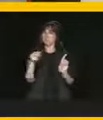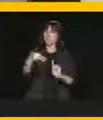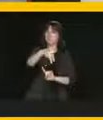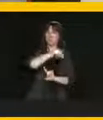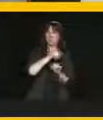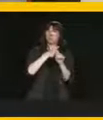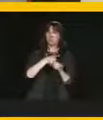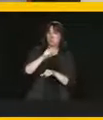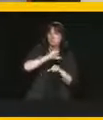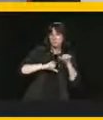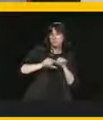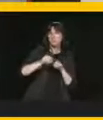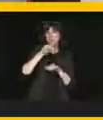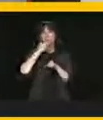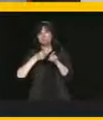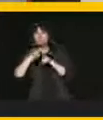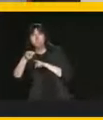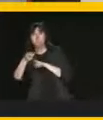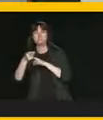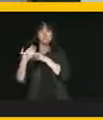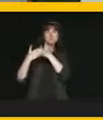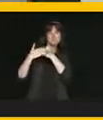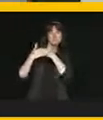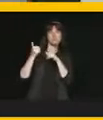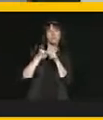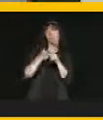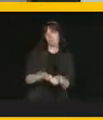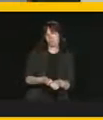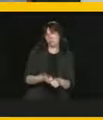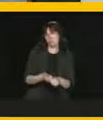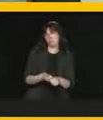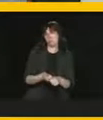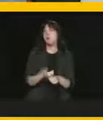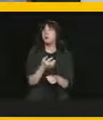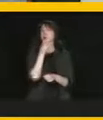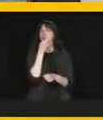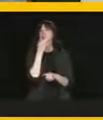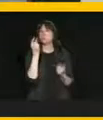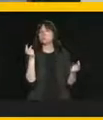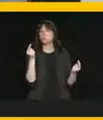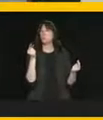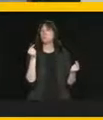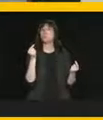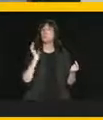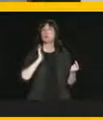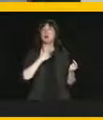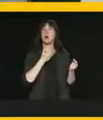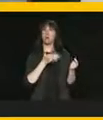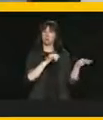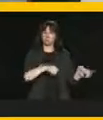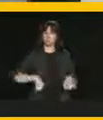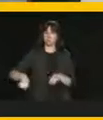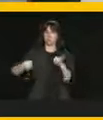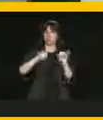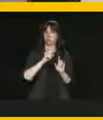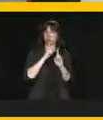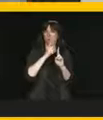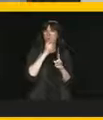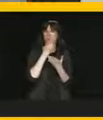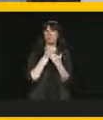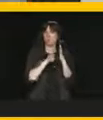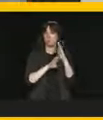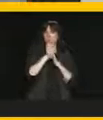and experts are telling us. Shortly, we'll be releasing the shared principles on restarting the economy agreed